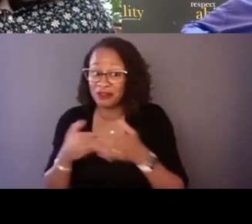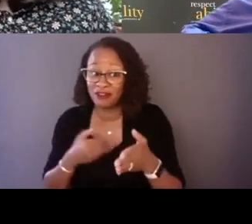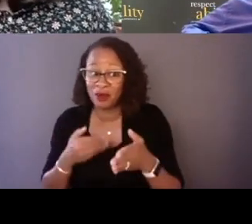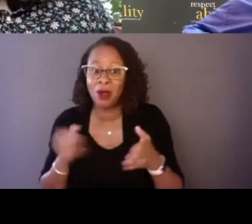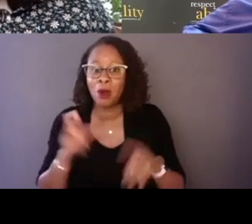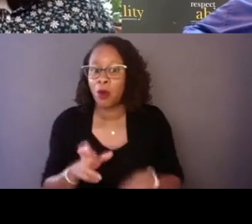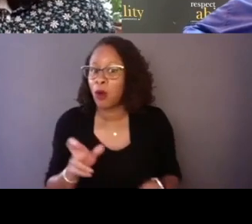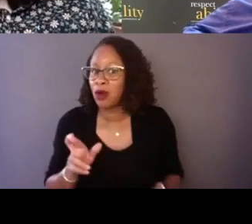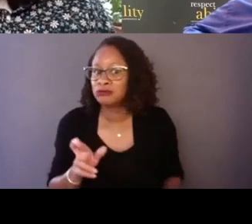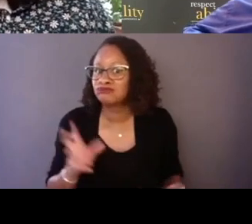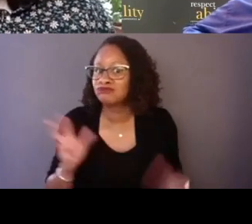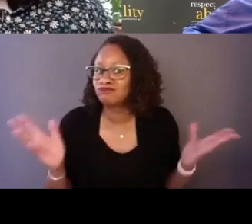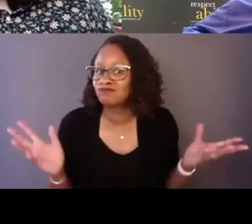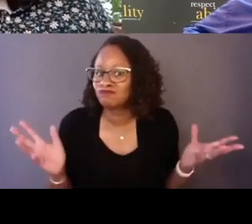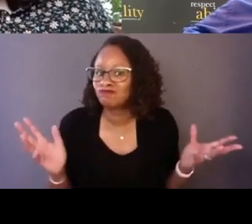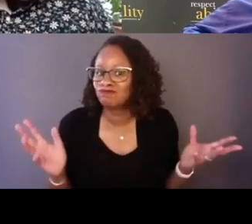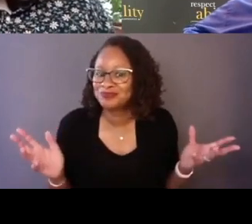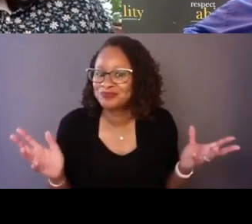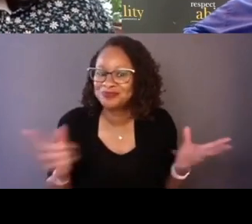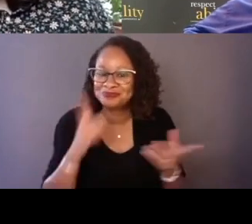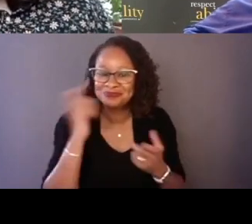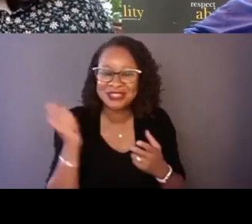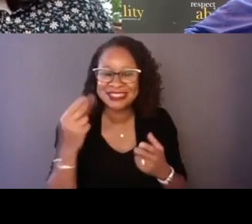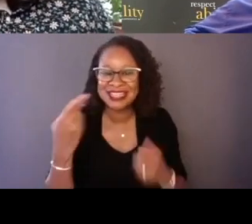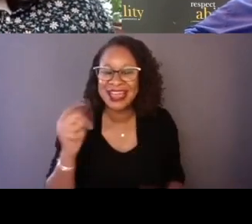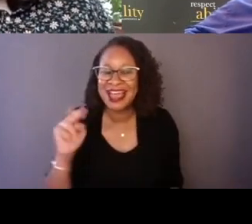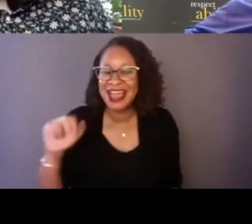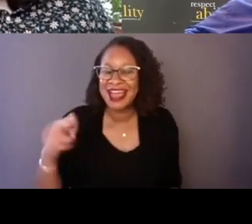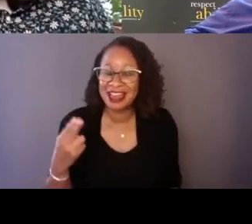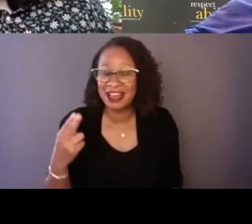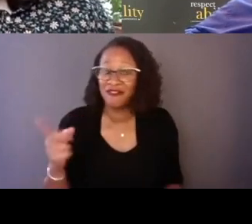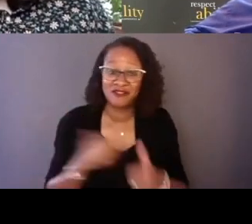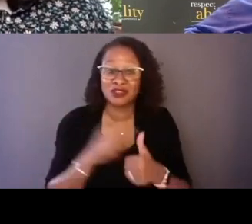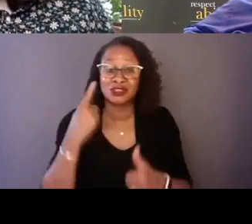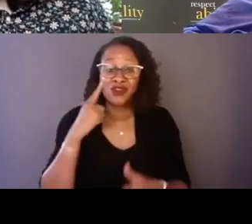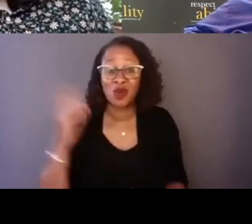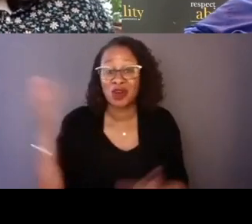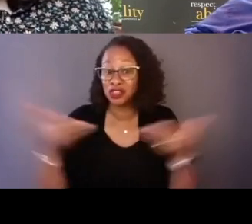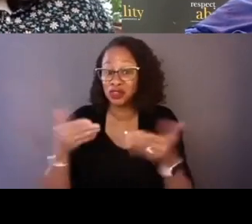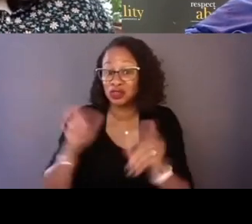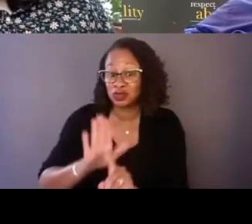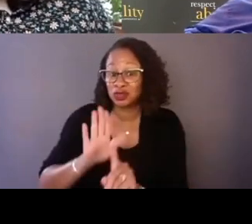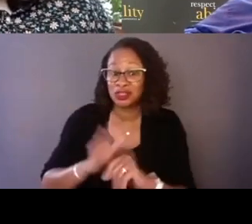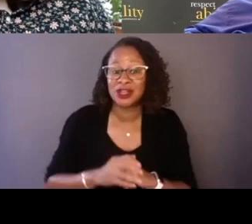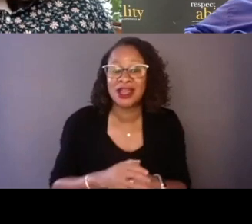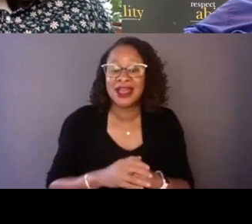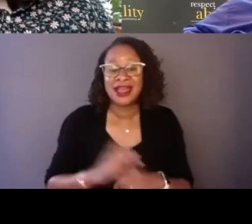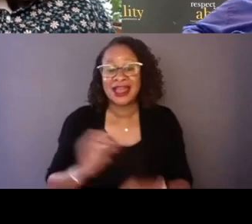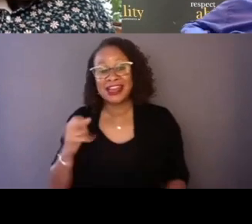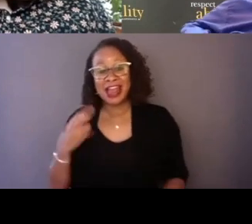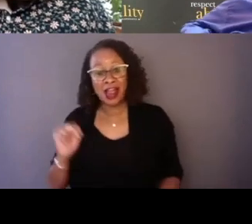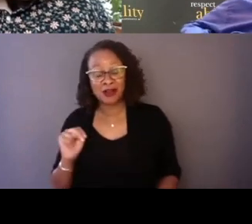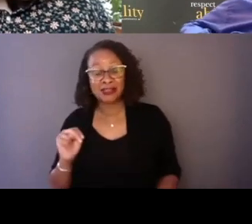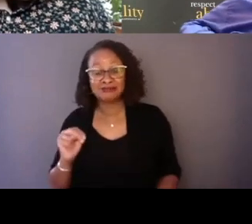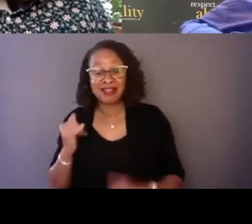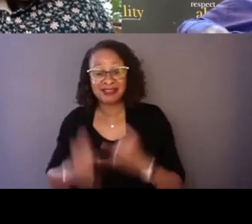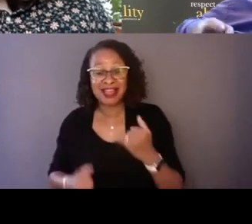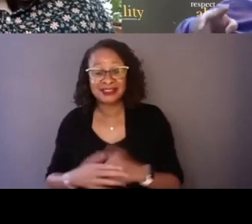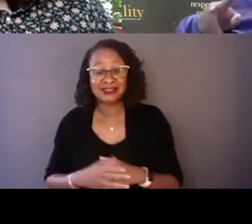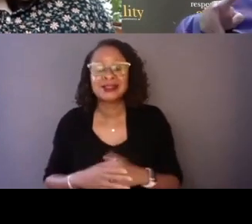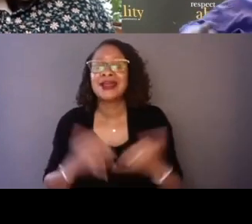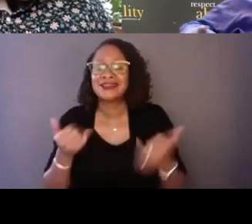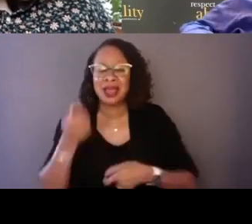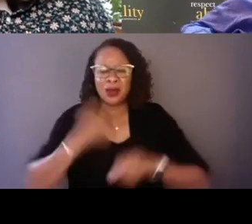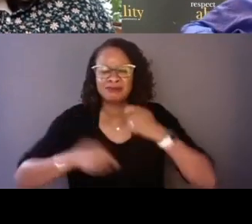beforehand, but since Hannah went first and Aaron went last time, let's have Aaron